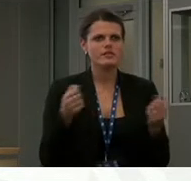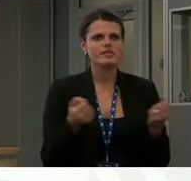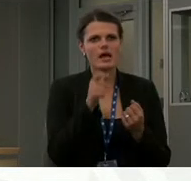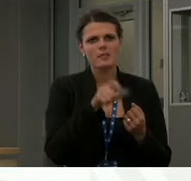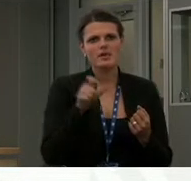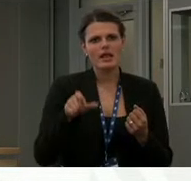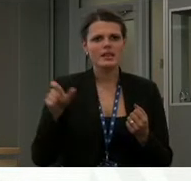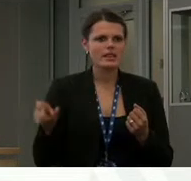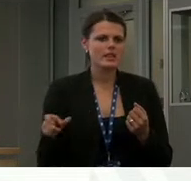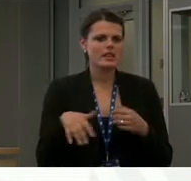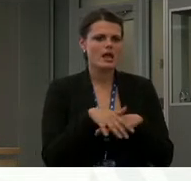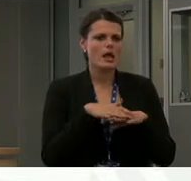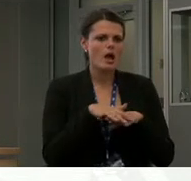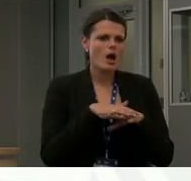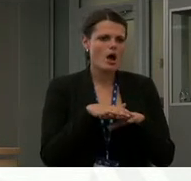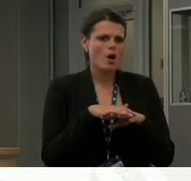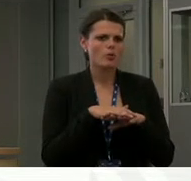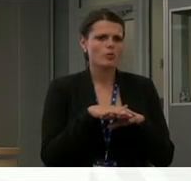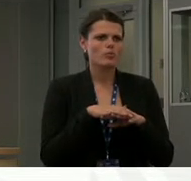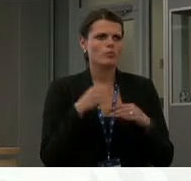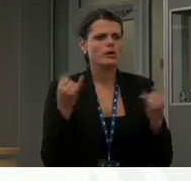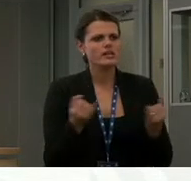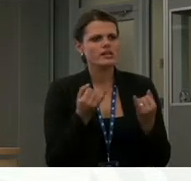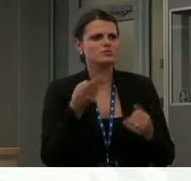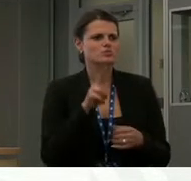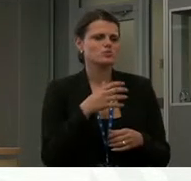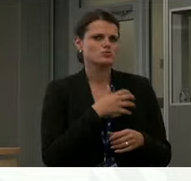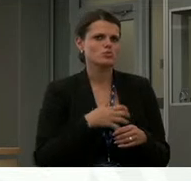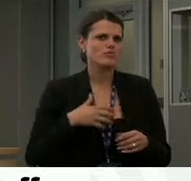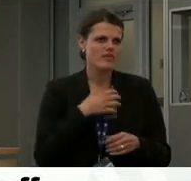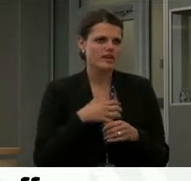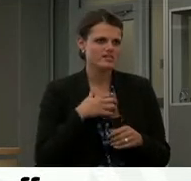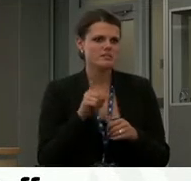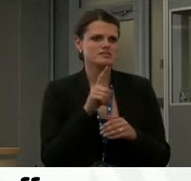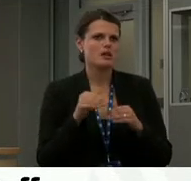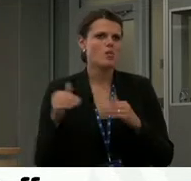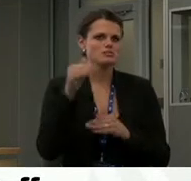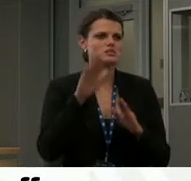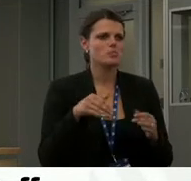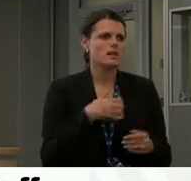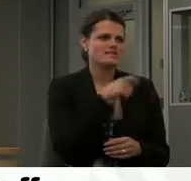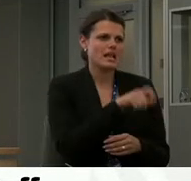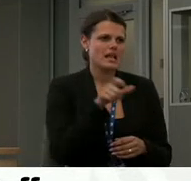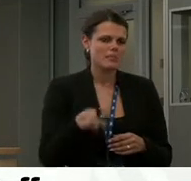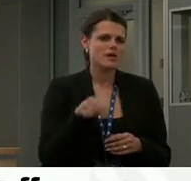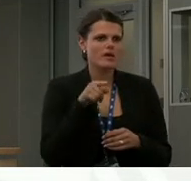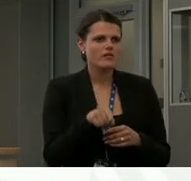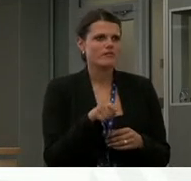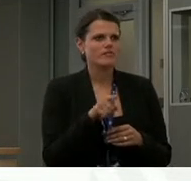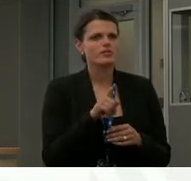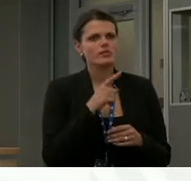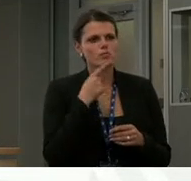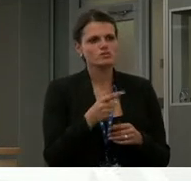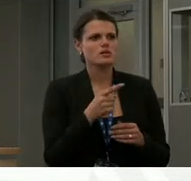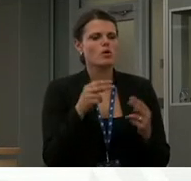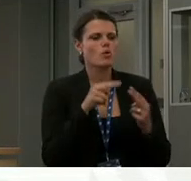staff trumps the interests and needs of those living there. It restricts contact between people